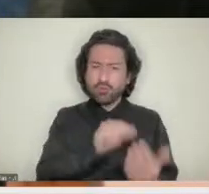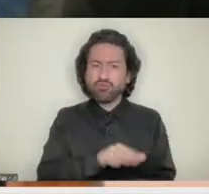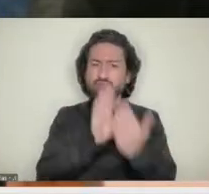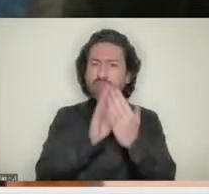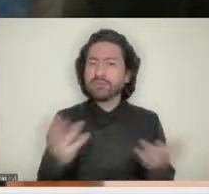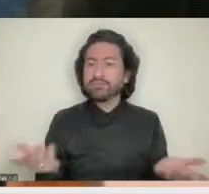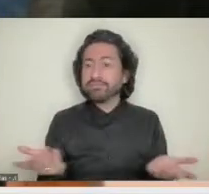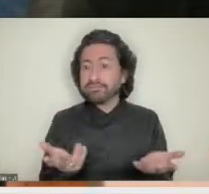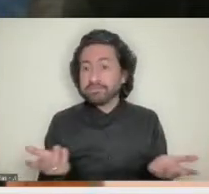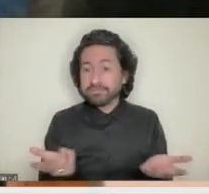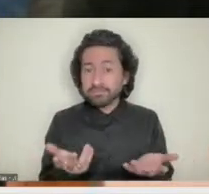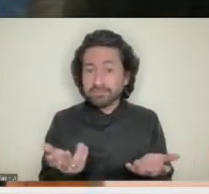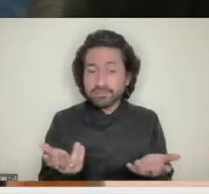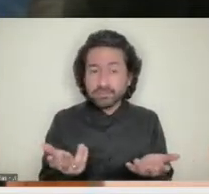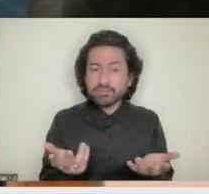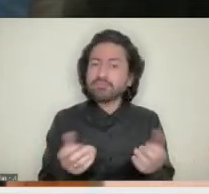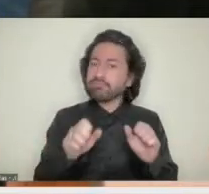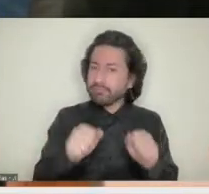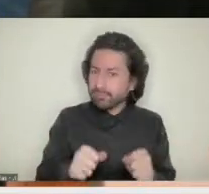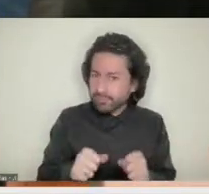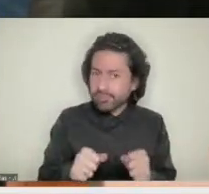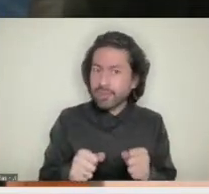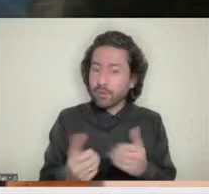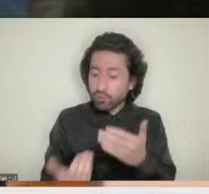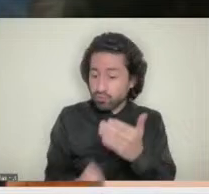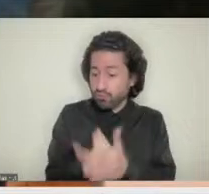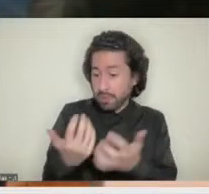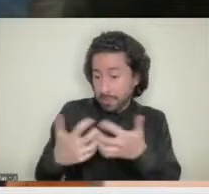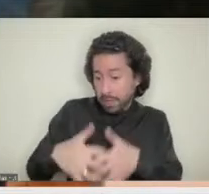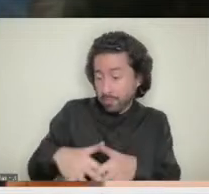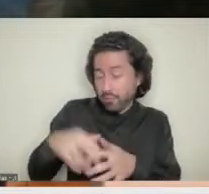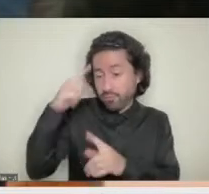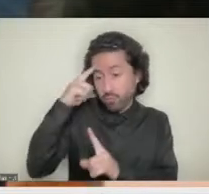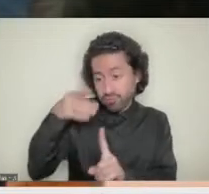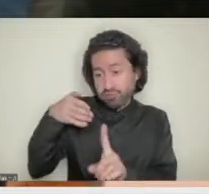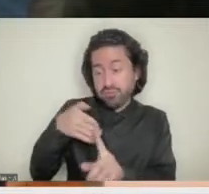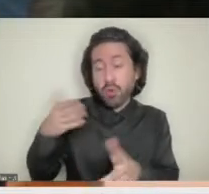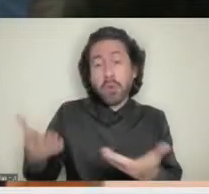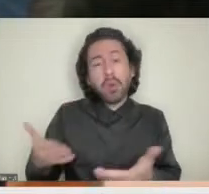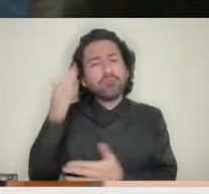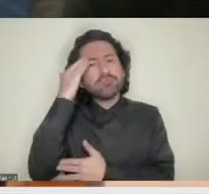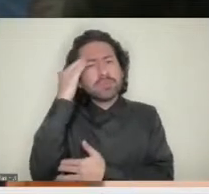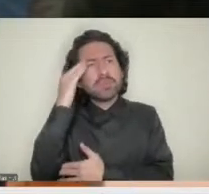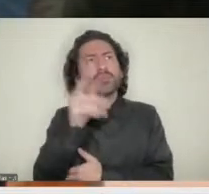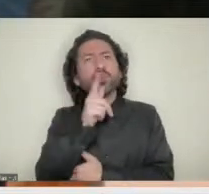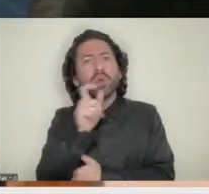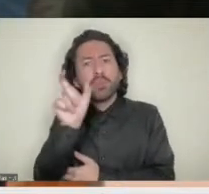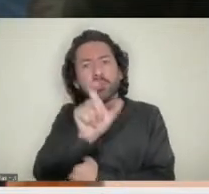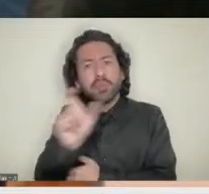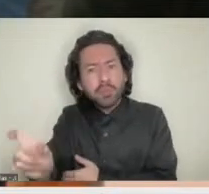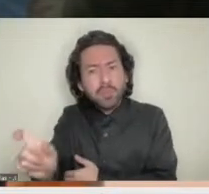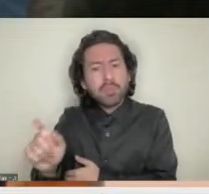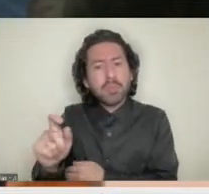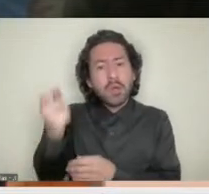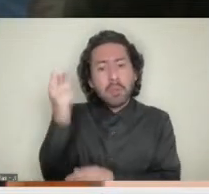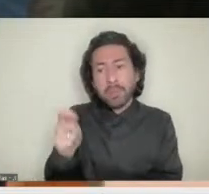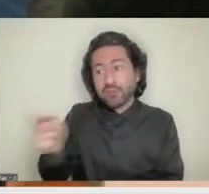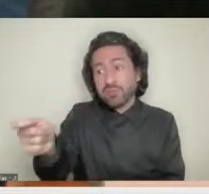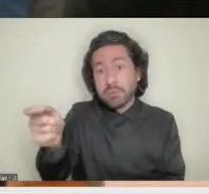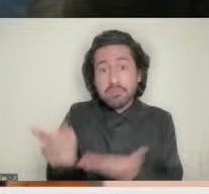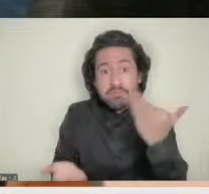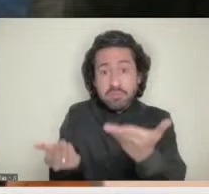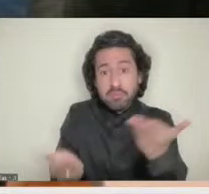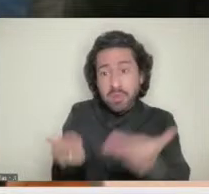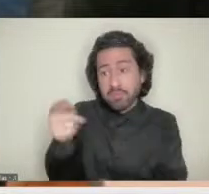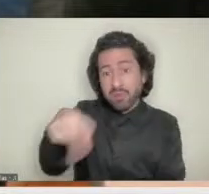the pay-as-you-go systems in order to generate recognition systems and granting of a pension to workers that maybe